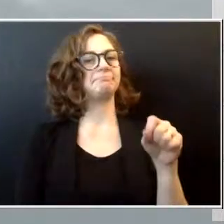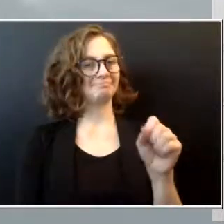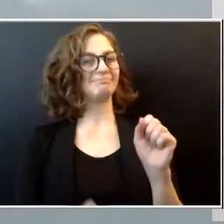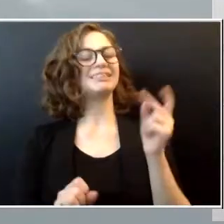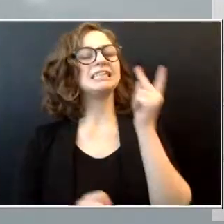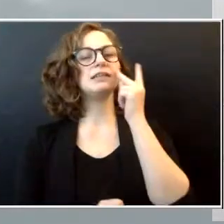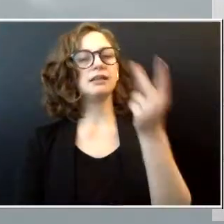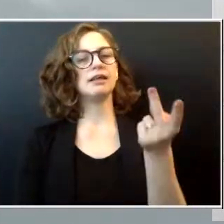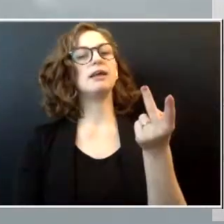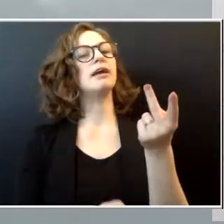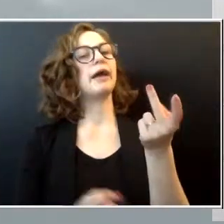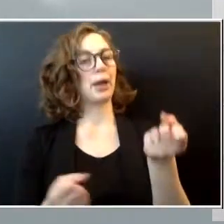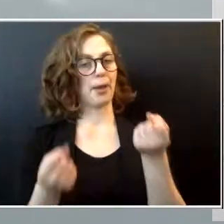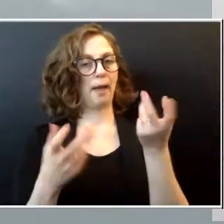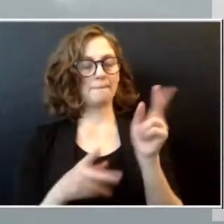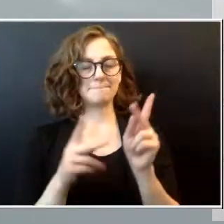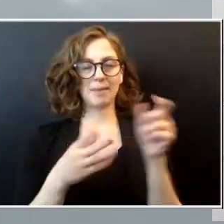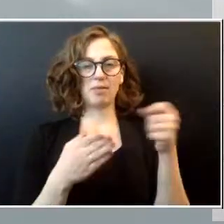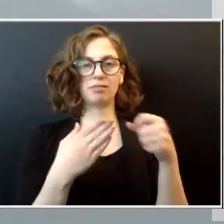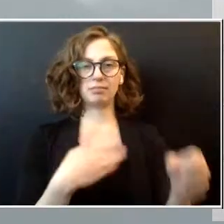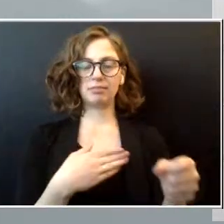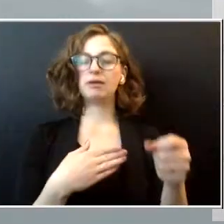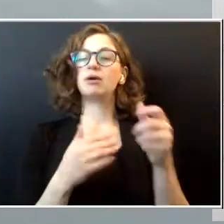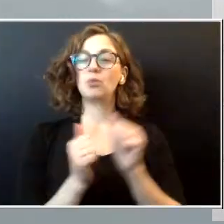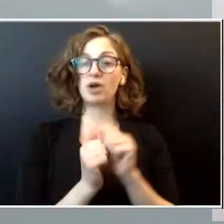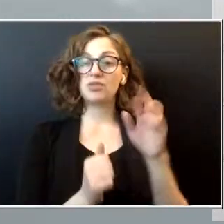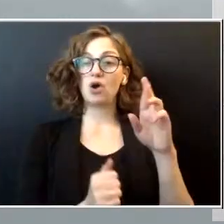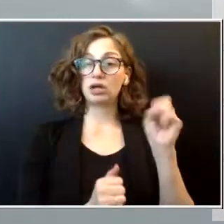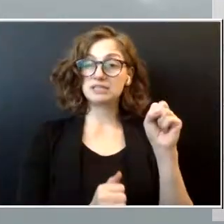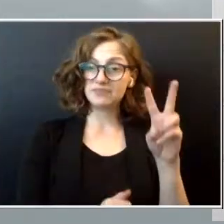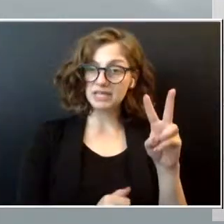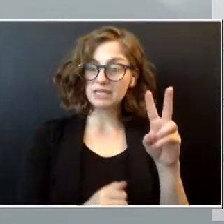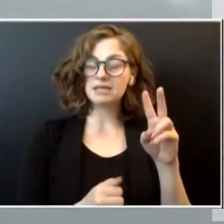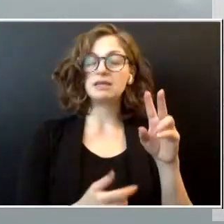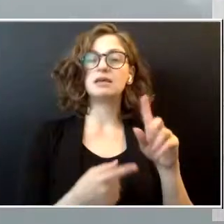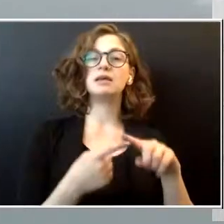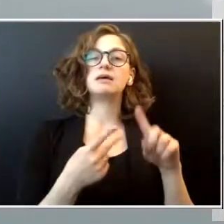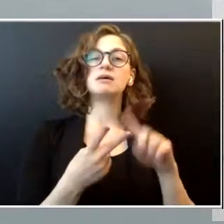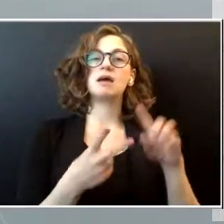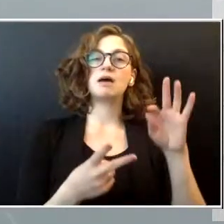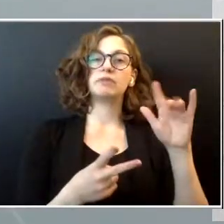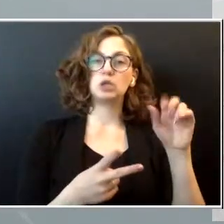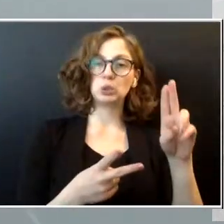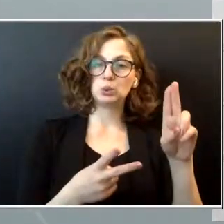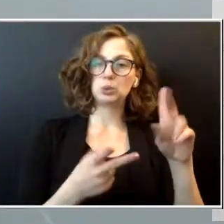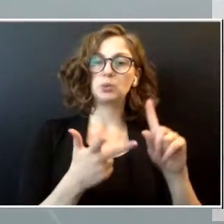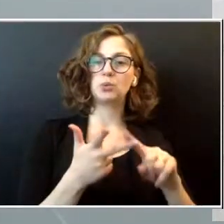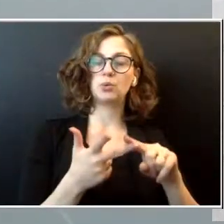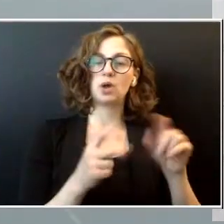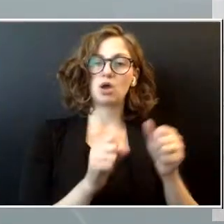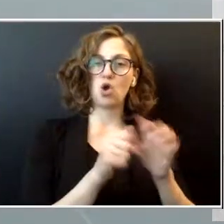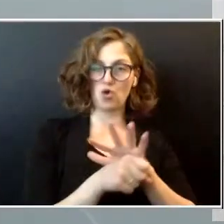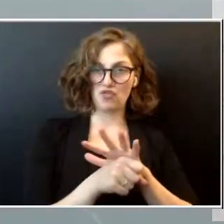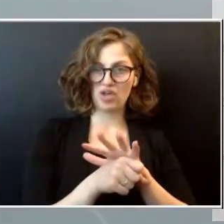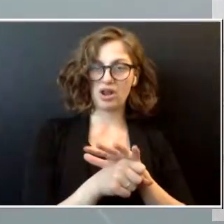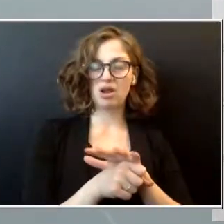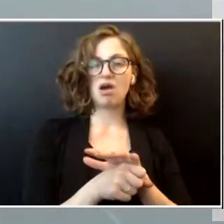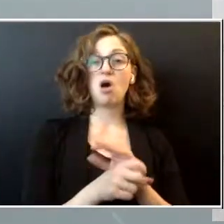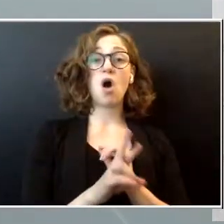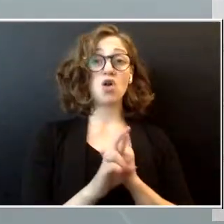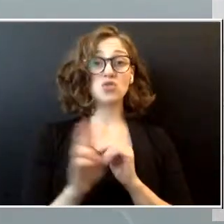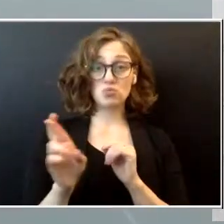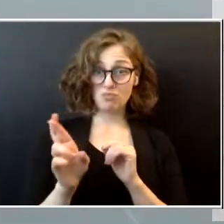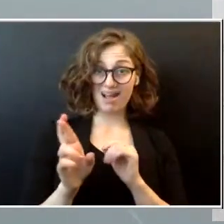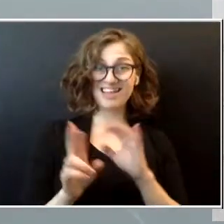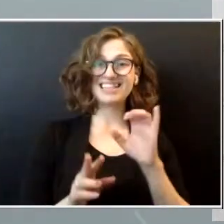of admissions for RSV, influenza, and COVID there on those colored bars. If you look way over to the far right, this is data from a week